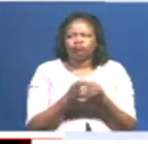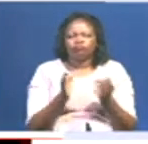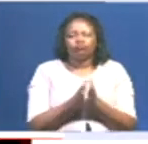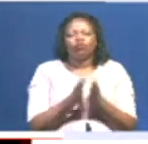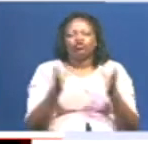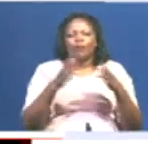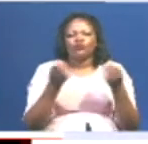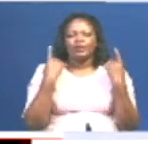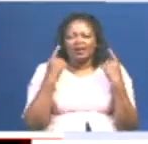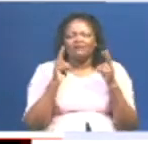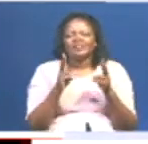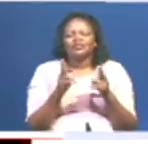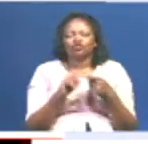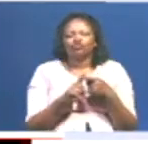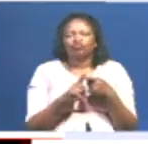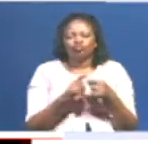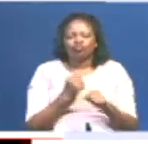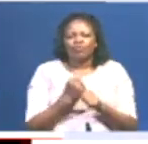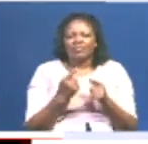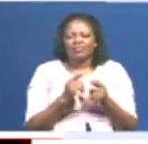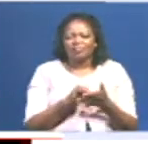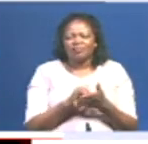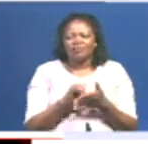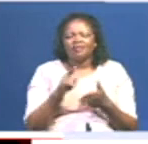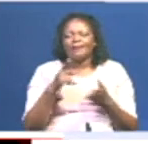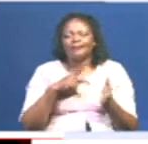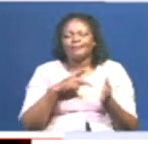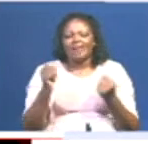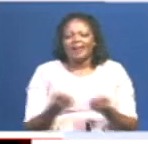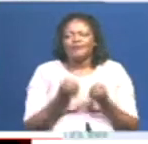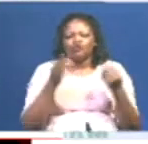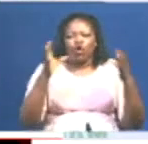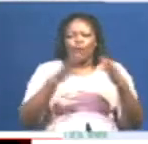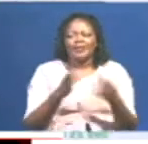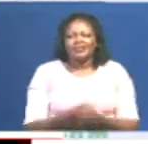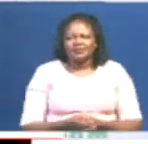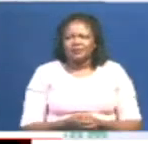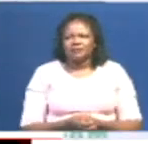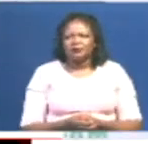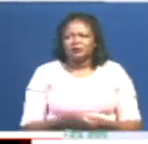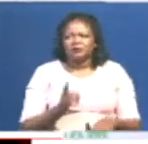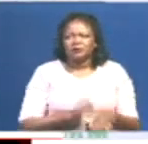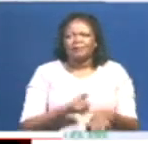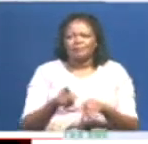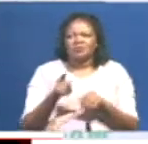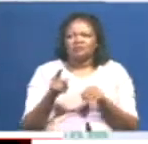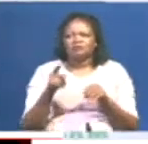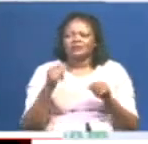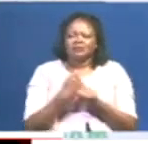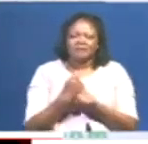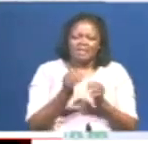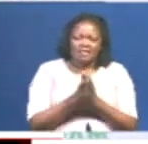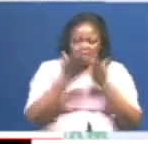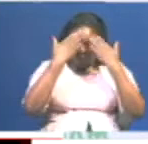easy to trigger so that the claims payment can happen to community very once the pilot is done and a lot of awareness is done on it